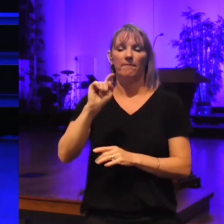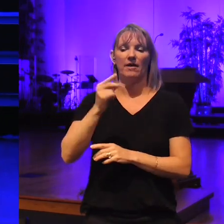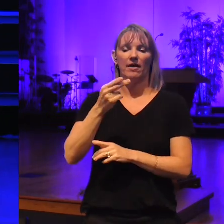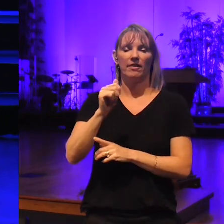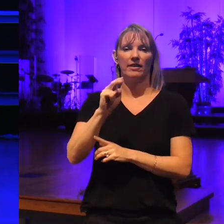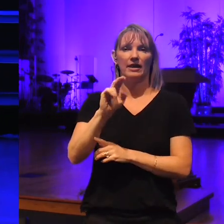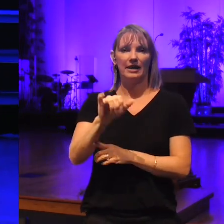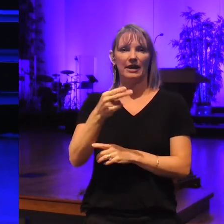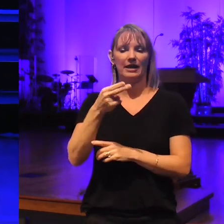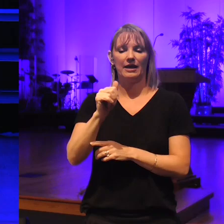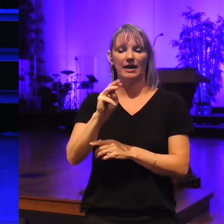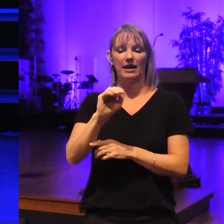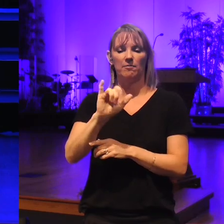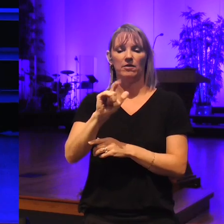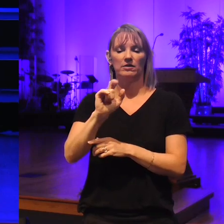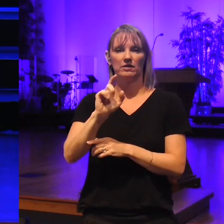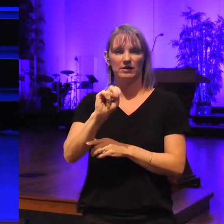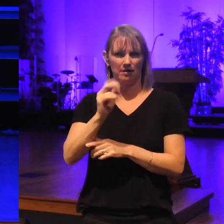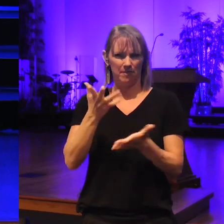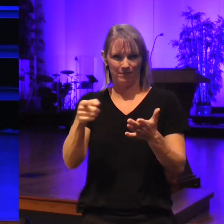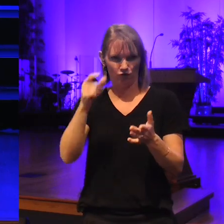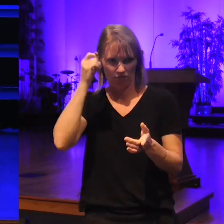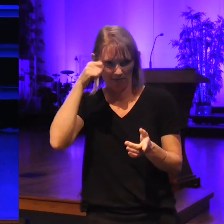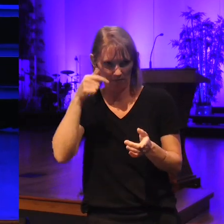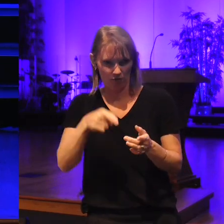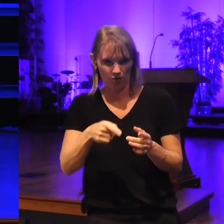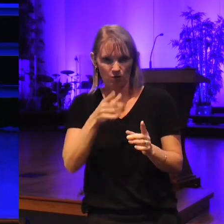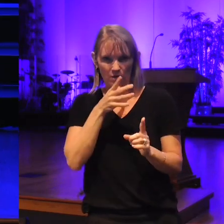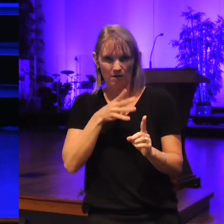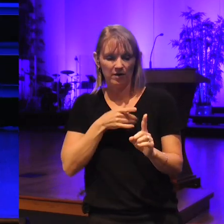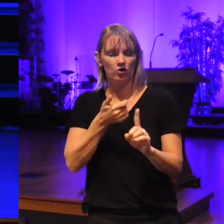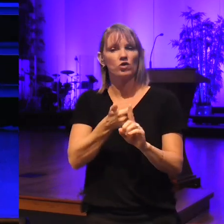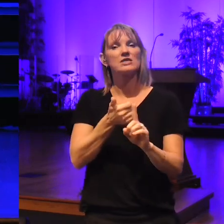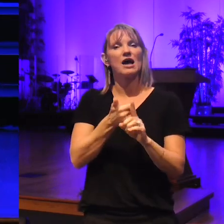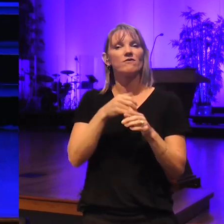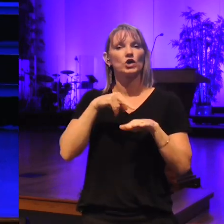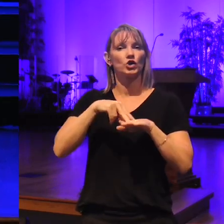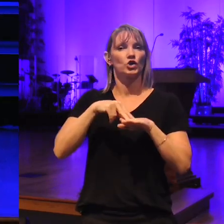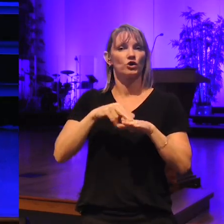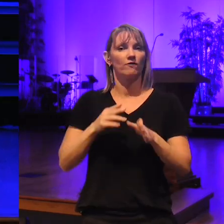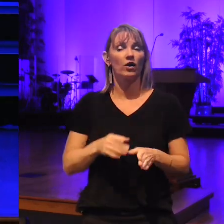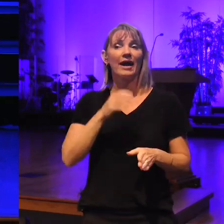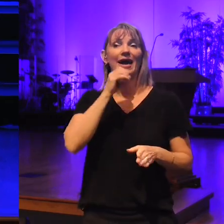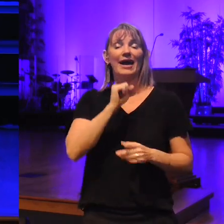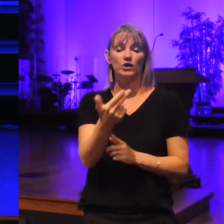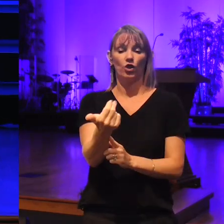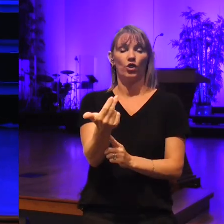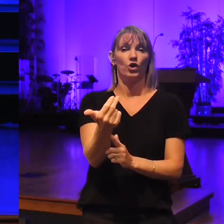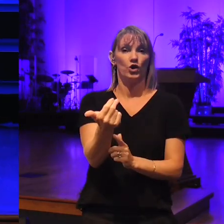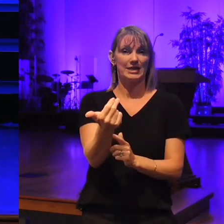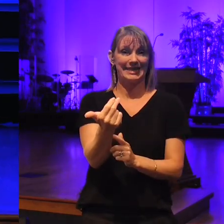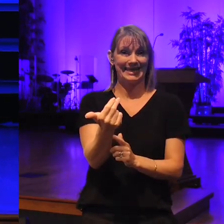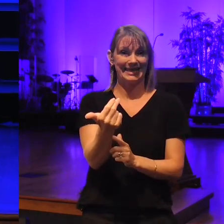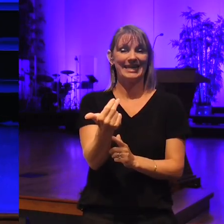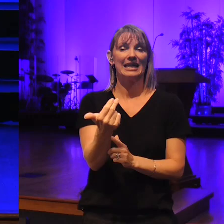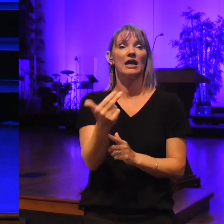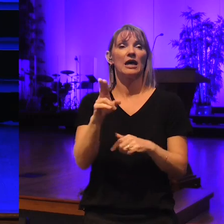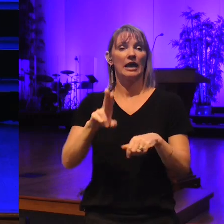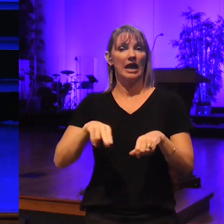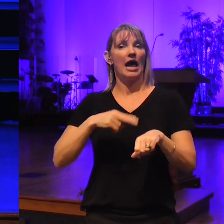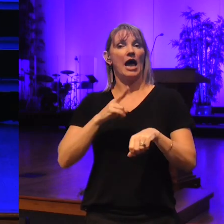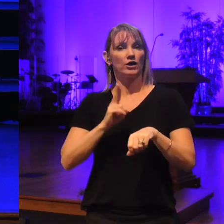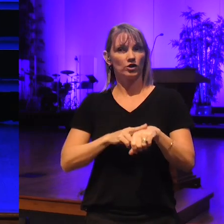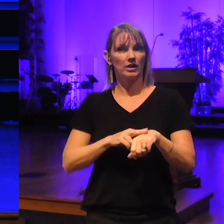Bethany Hamilton, maybe you remember this, she was a surfer, and at the age of 13,